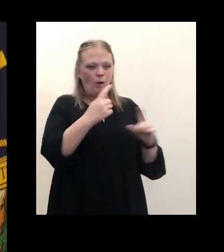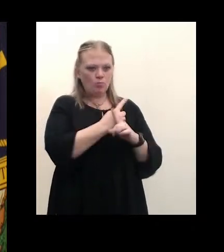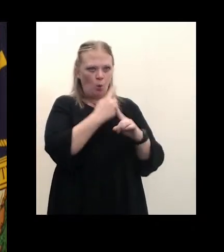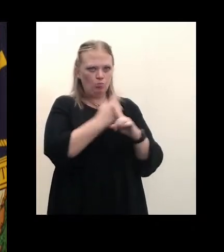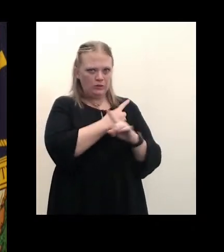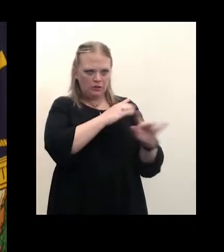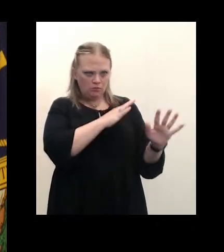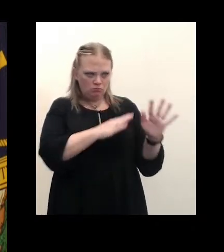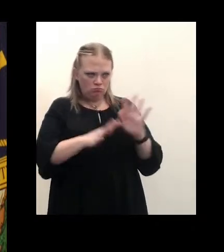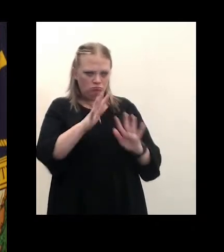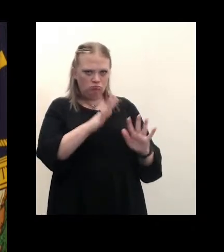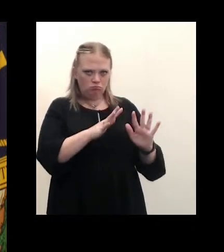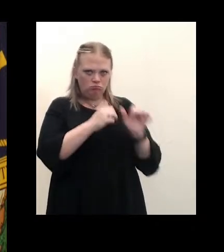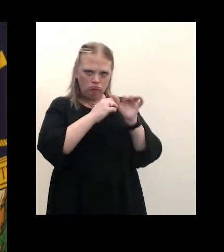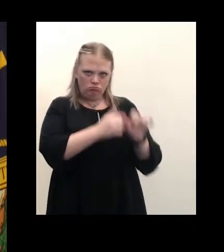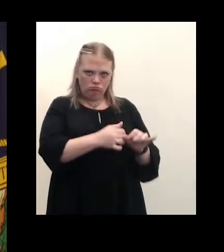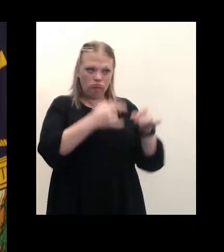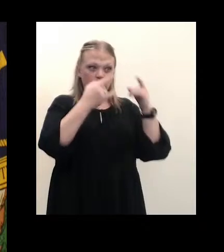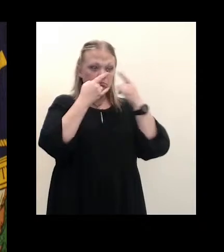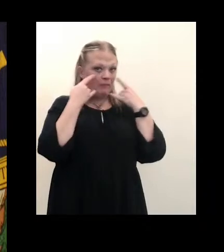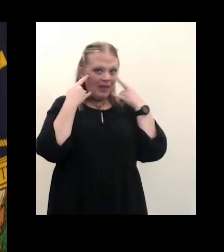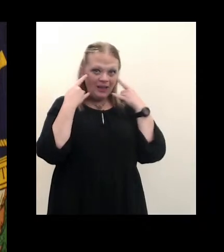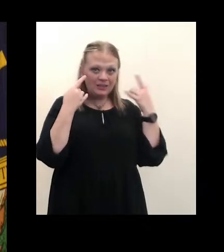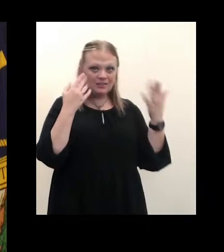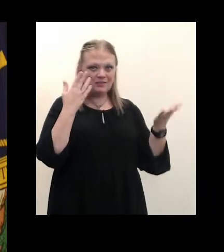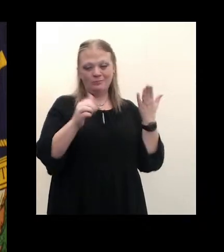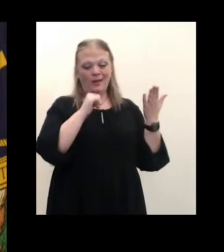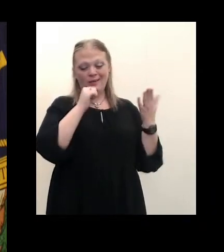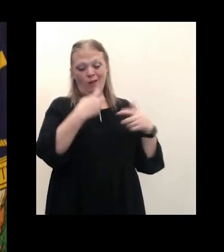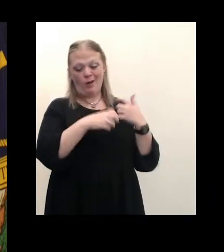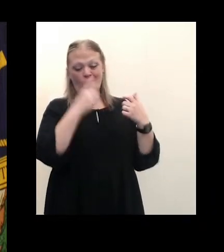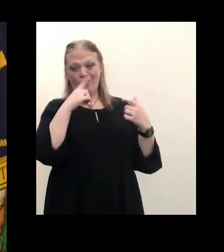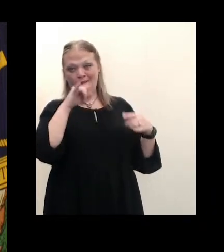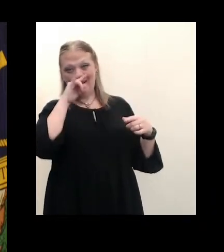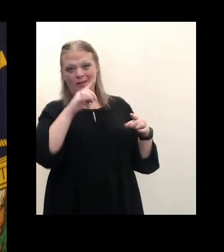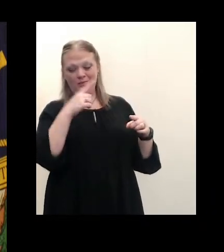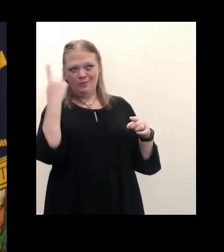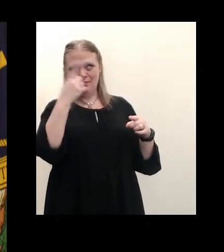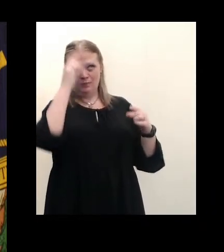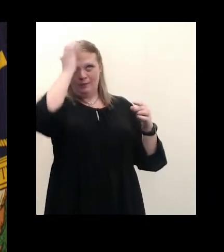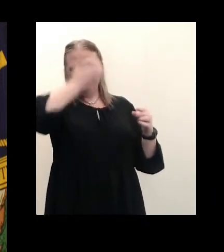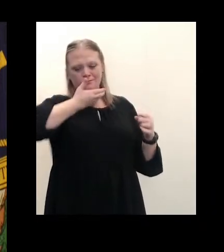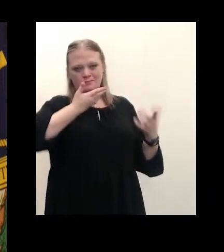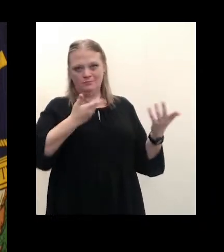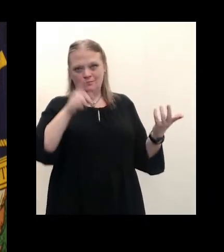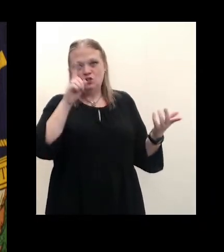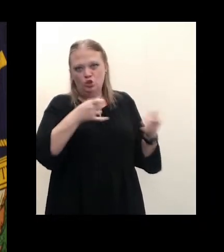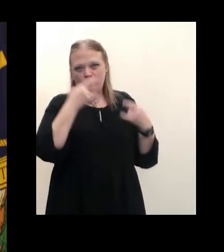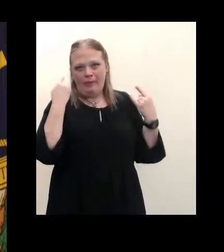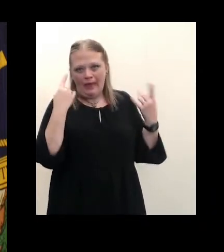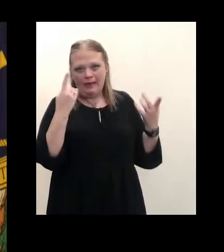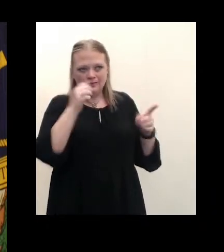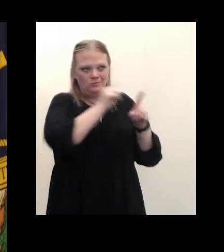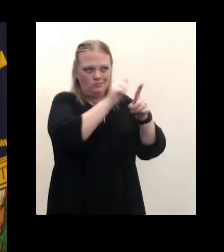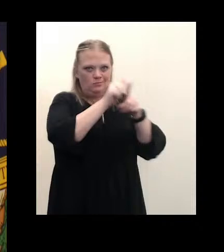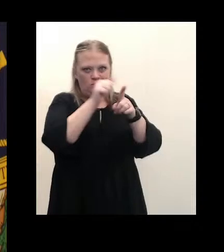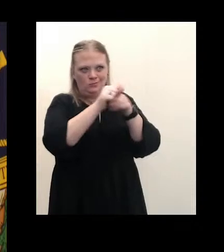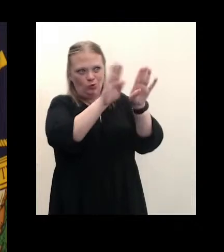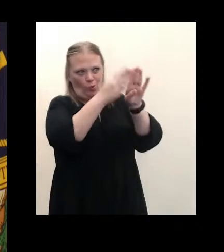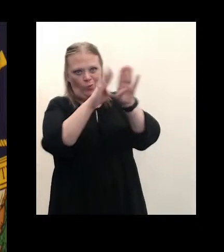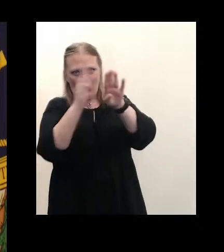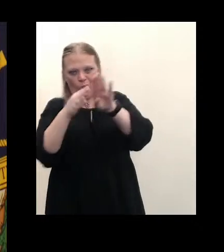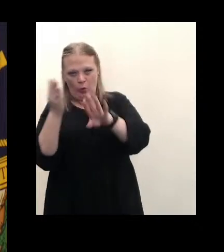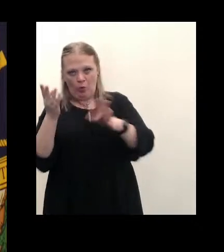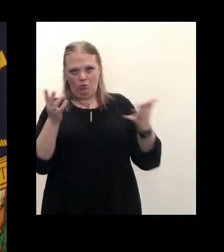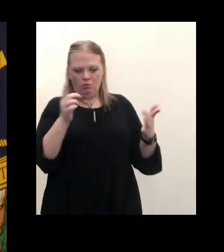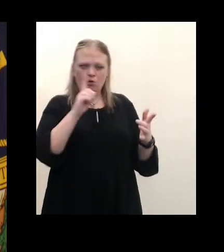masked. It may not be a problem for the kids, but we wearing masks, but they really should be masked so they trick-or-treating going door to door. But if they do that, they should be okay.